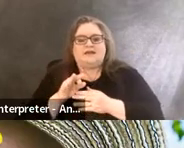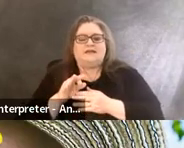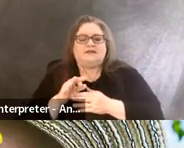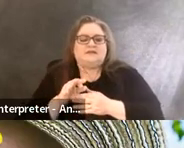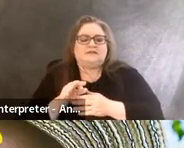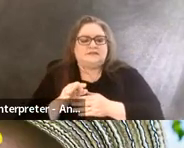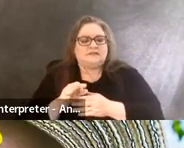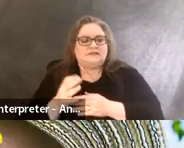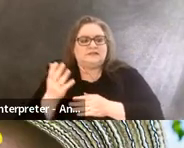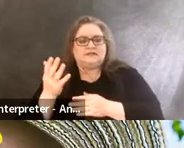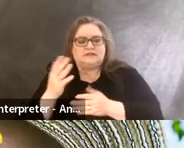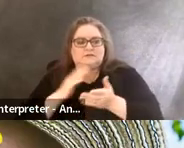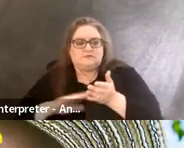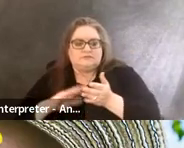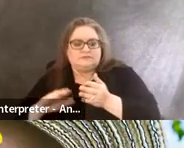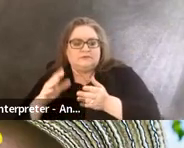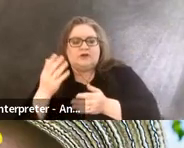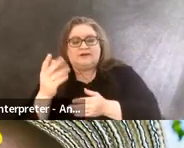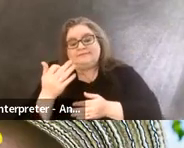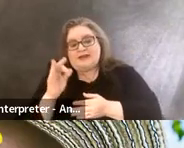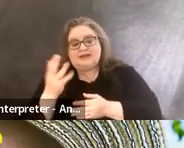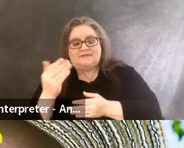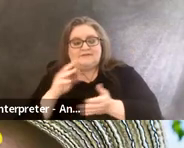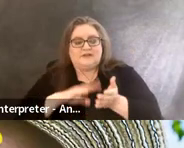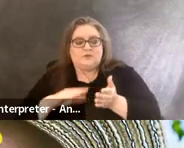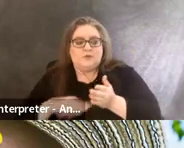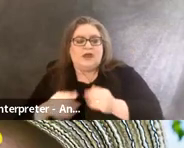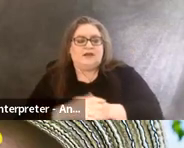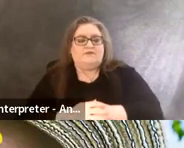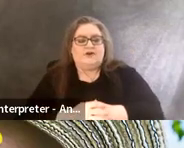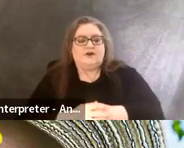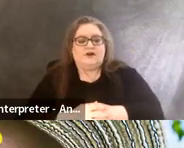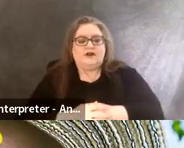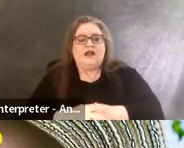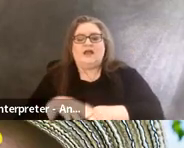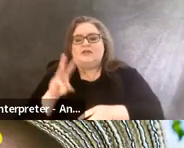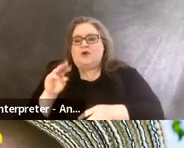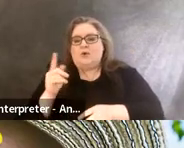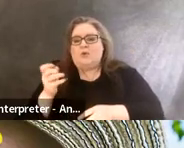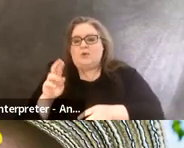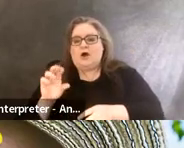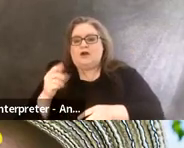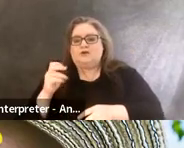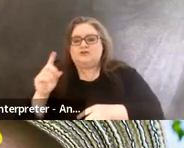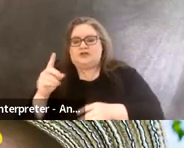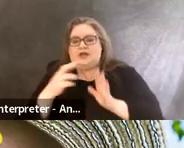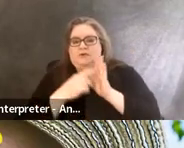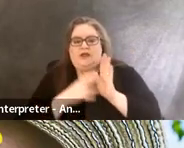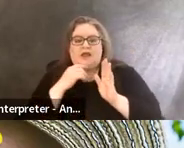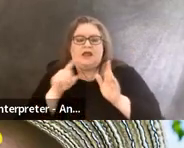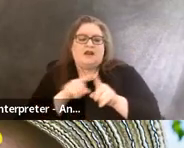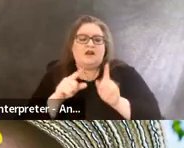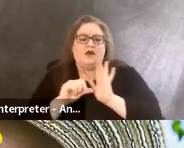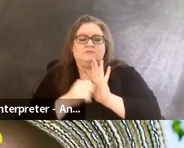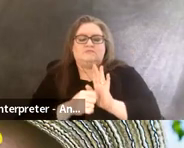waiver, highlighting very quickly the 8 CBS watershed regulations, and then just highlight a couple